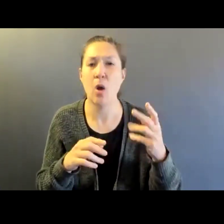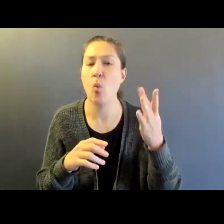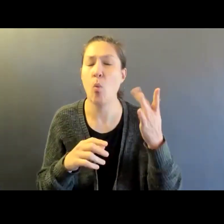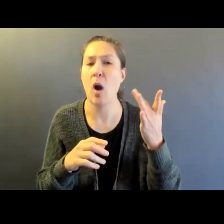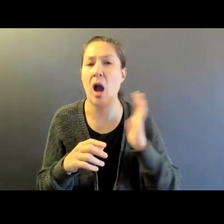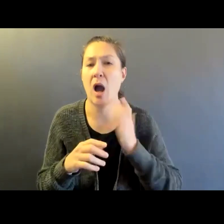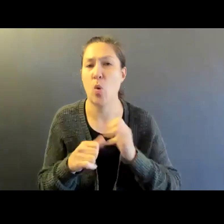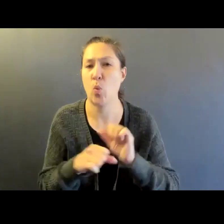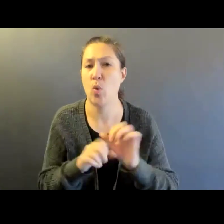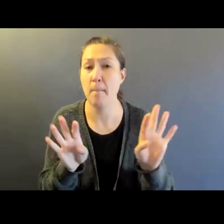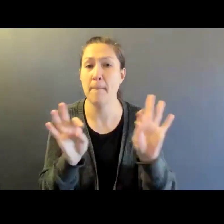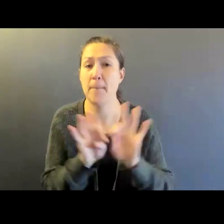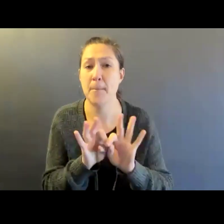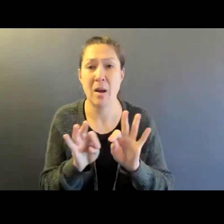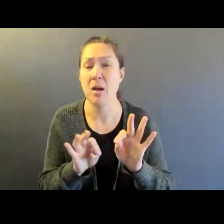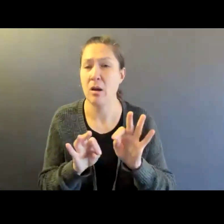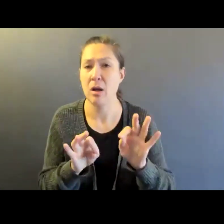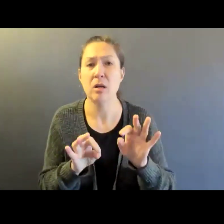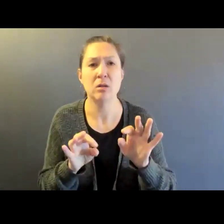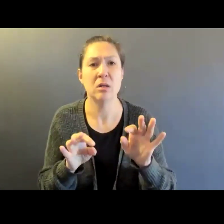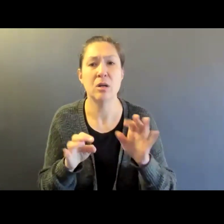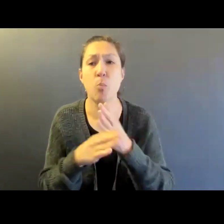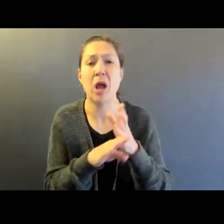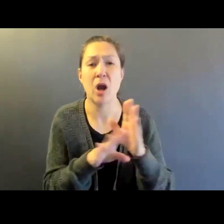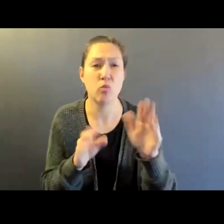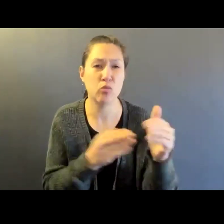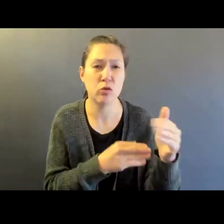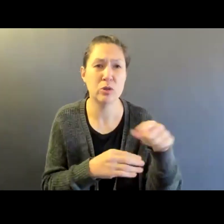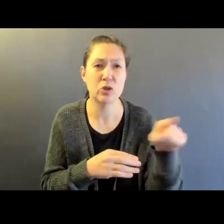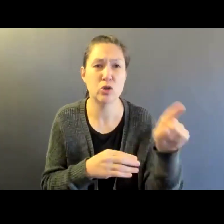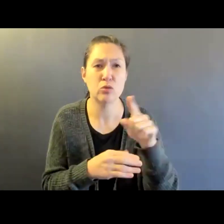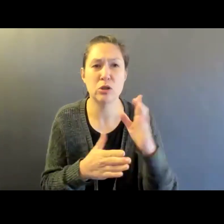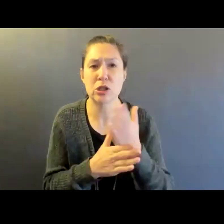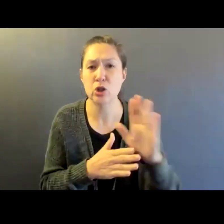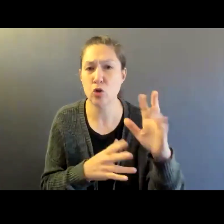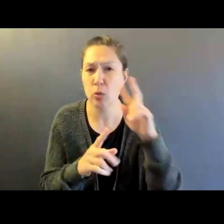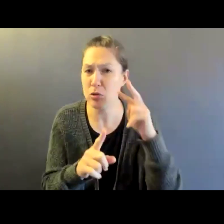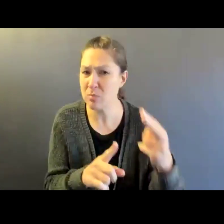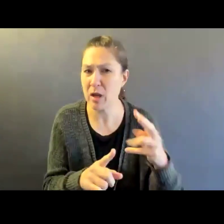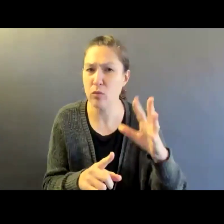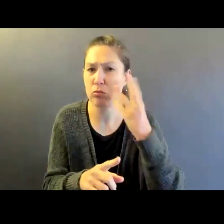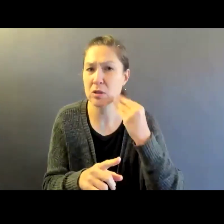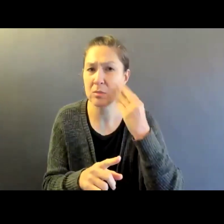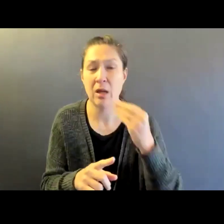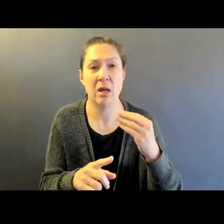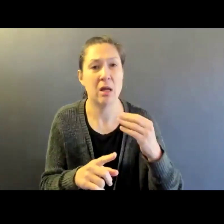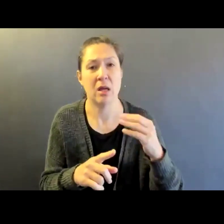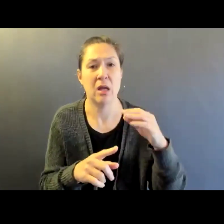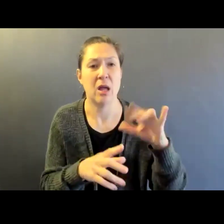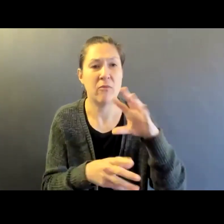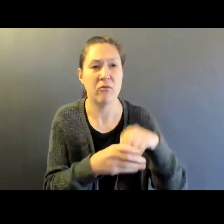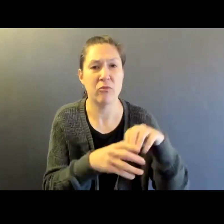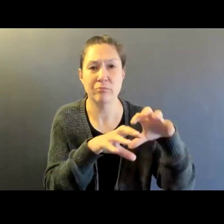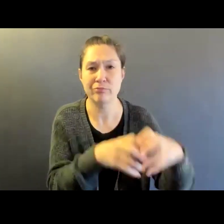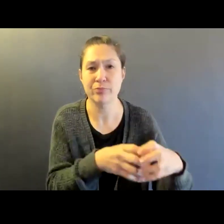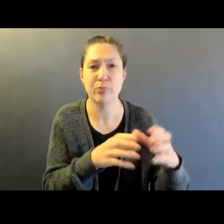personal experience, your personal perspective, but also the questions you may have with folks who might be in kind of similar situations. So kind of through that